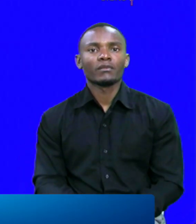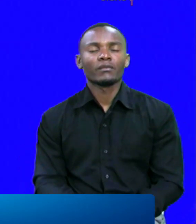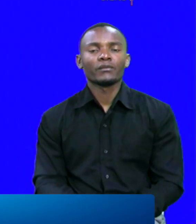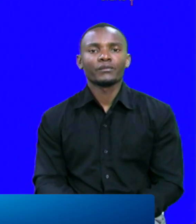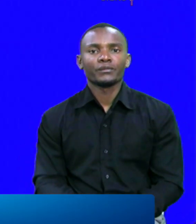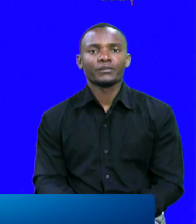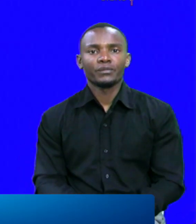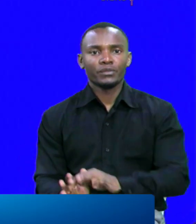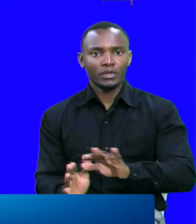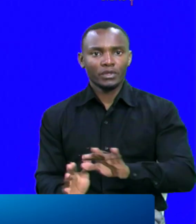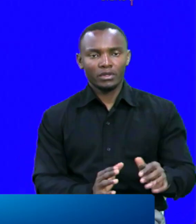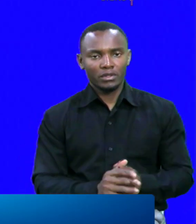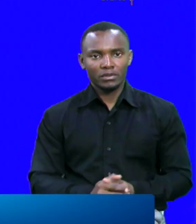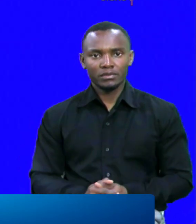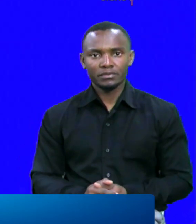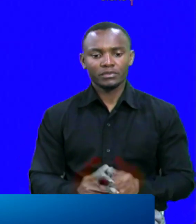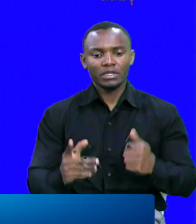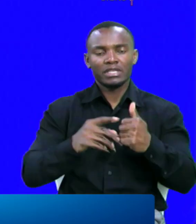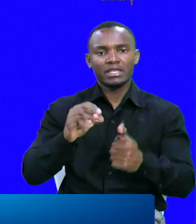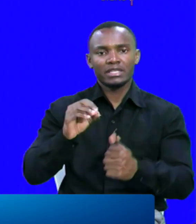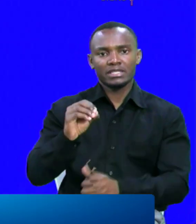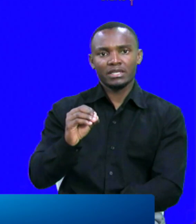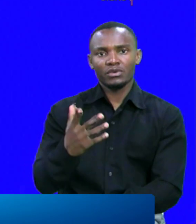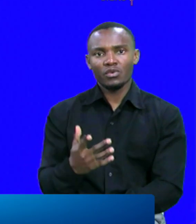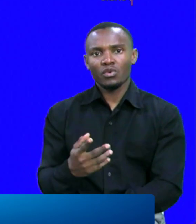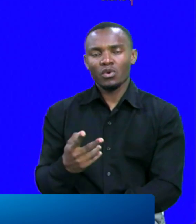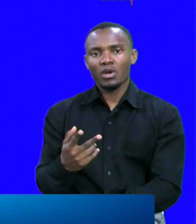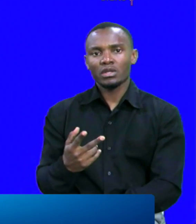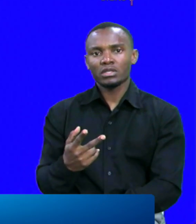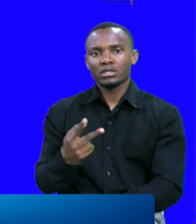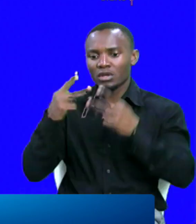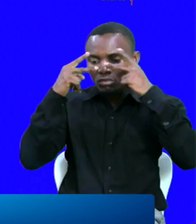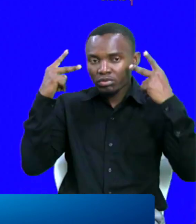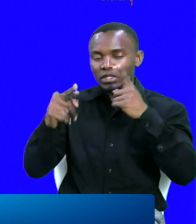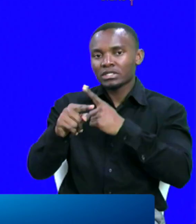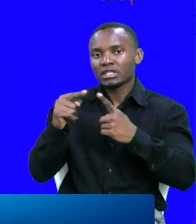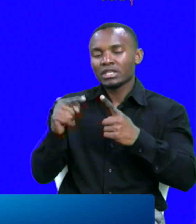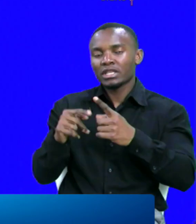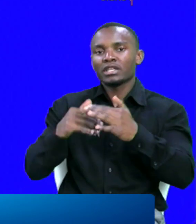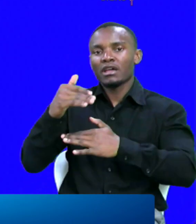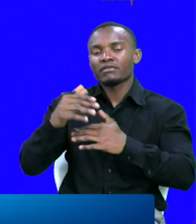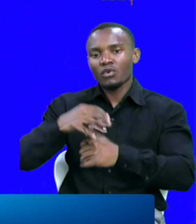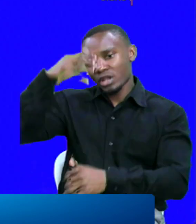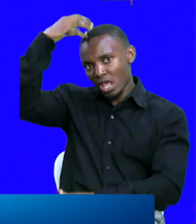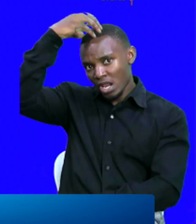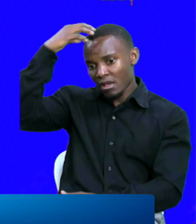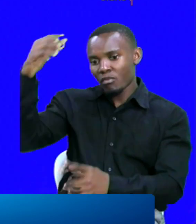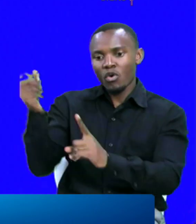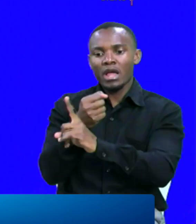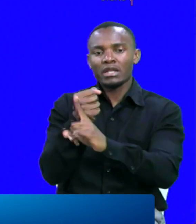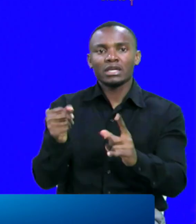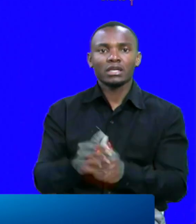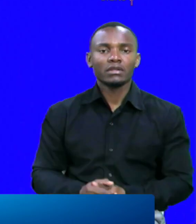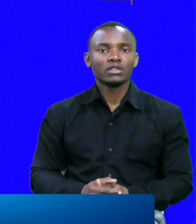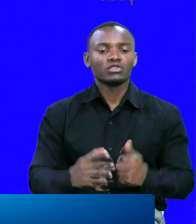minimum 2 as we go to 3, because that is how we are going to increase our productivity, and that is how we are